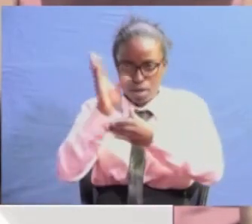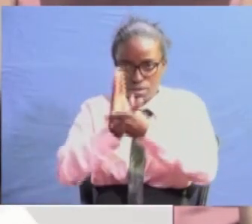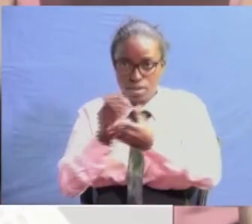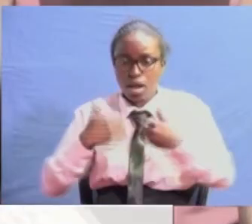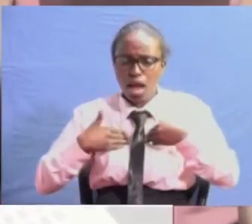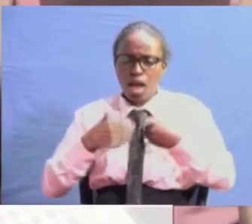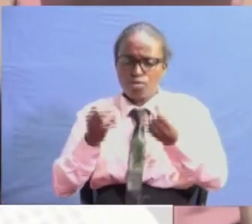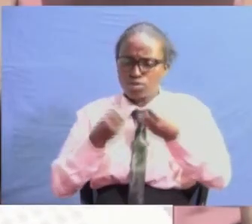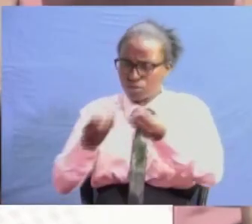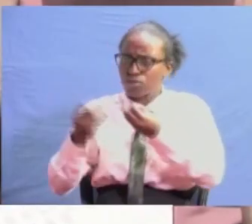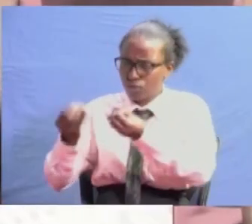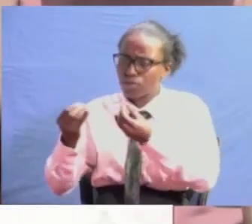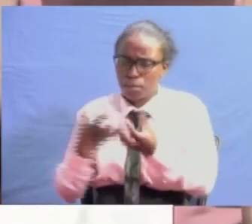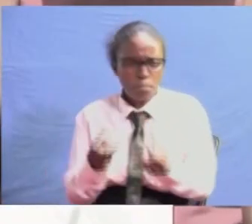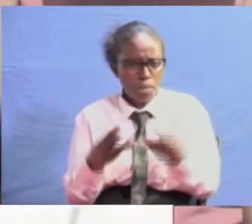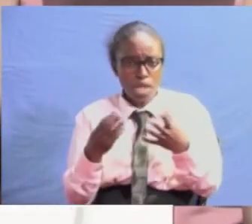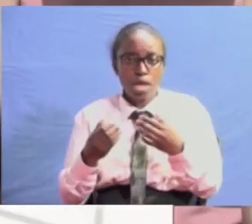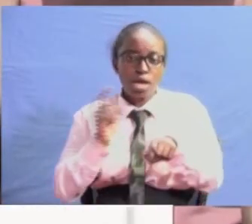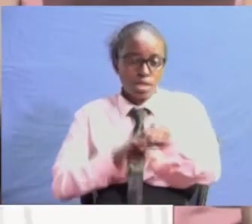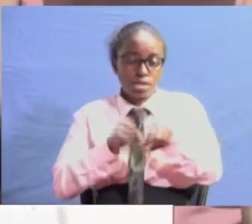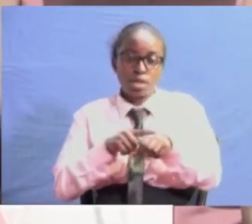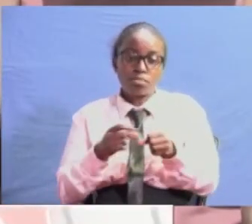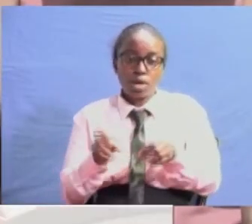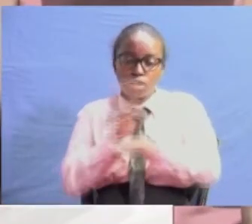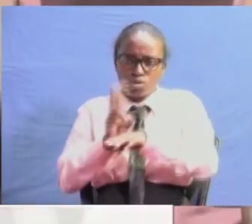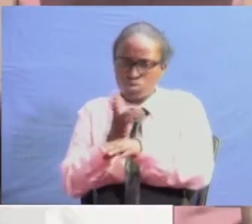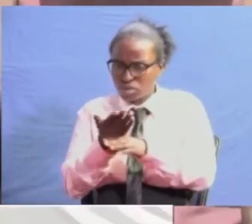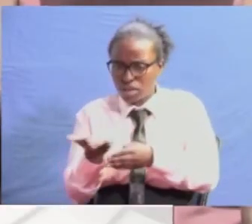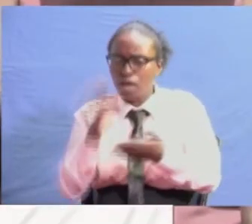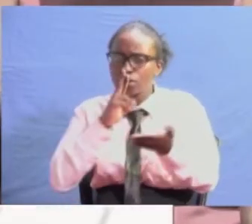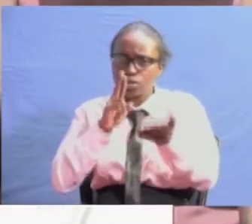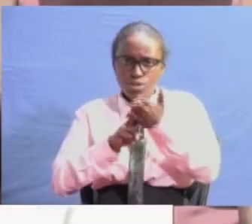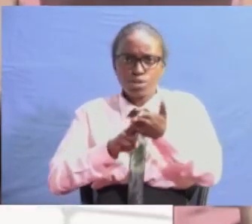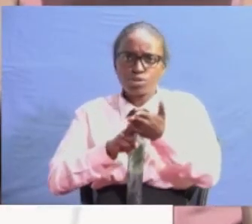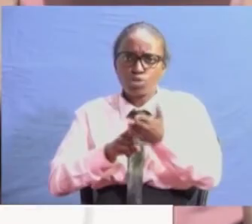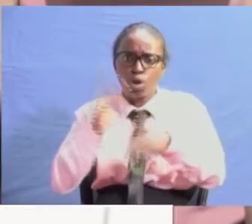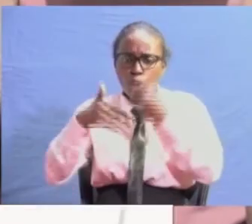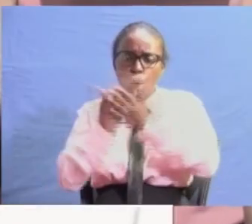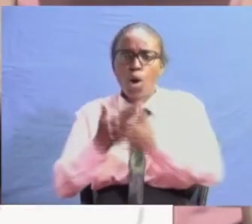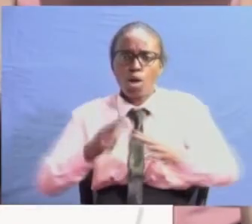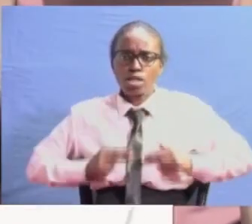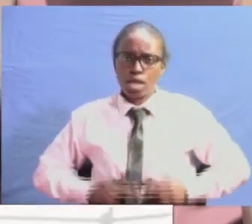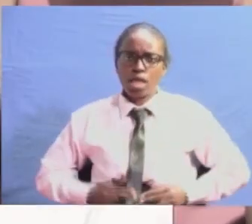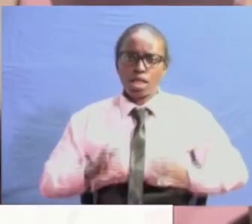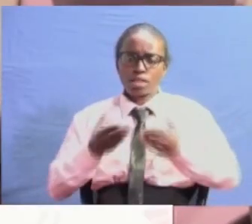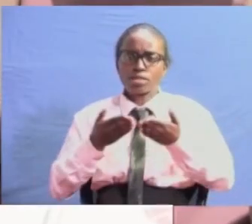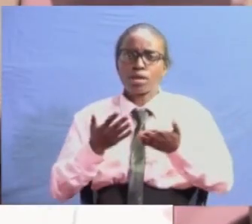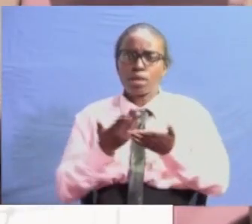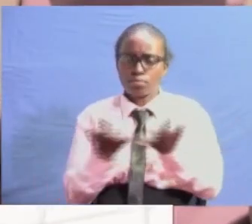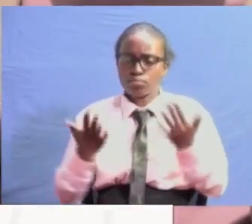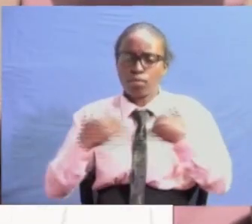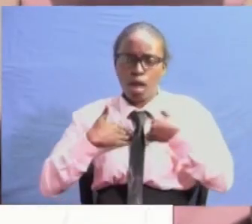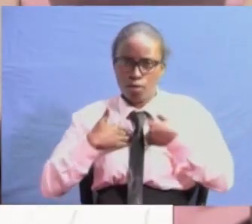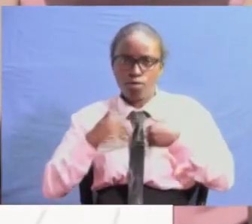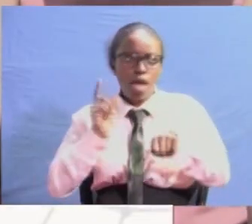distribution of the gadgets which will be used for registration in all our health facilities, including